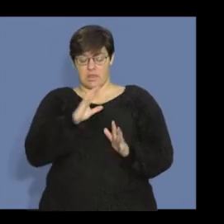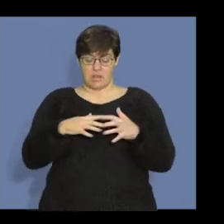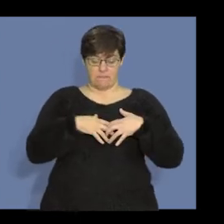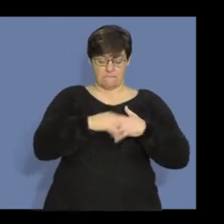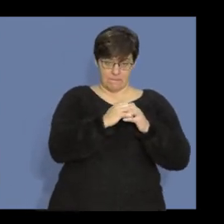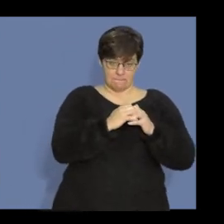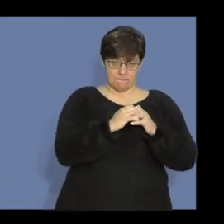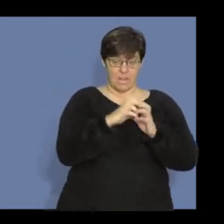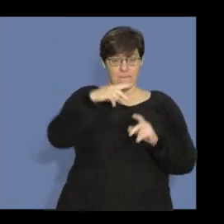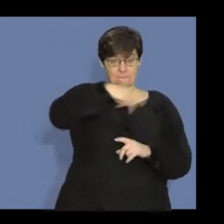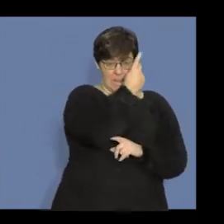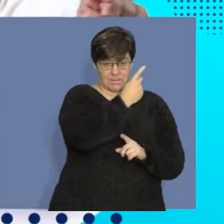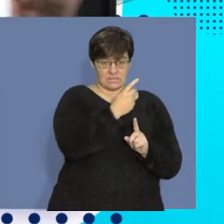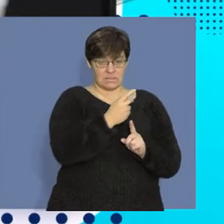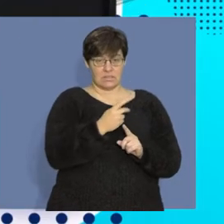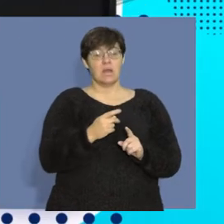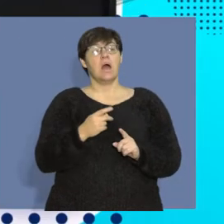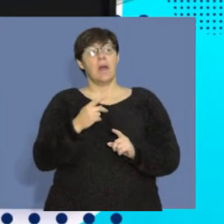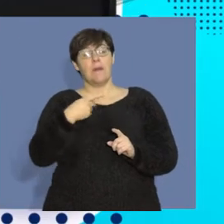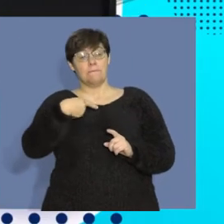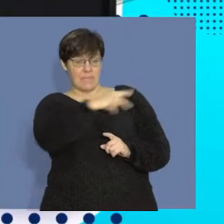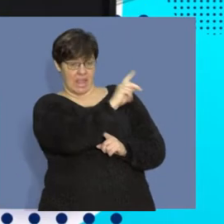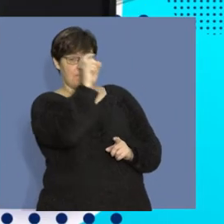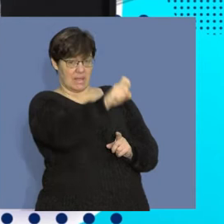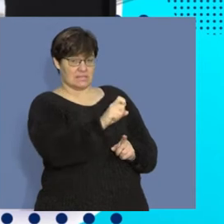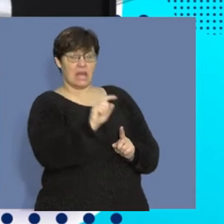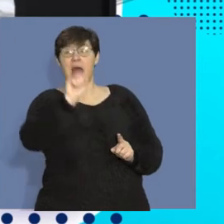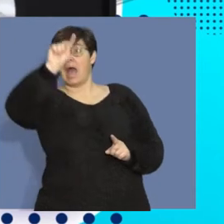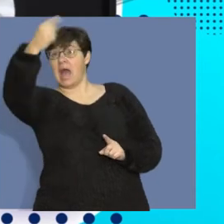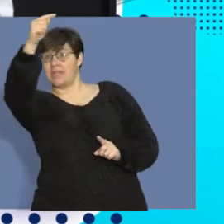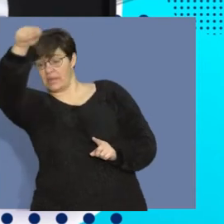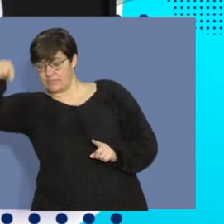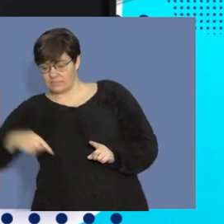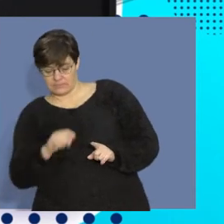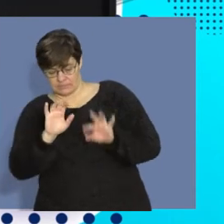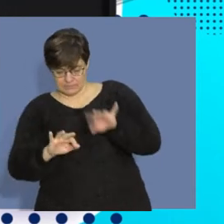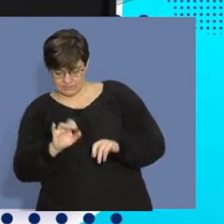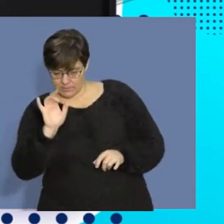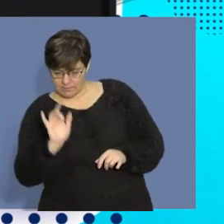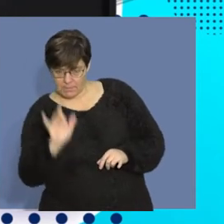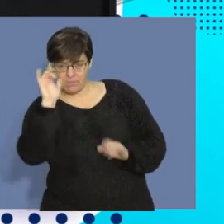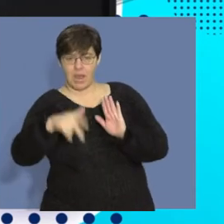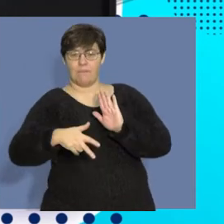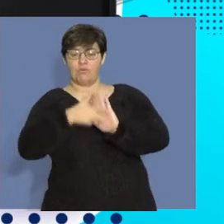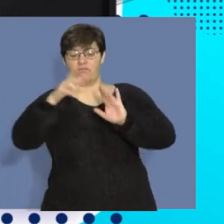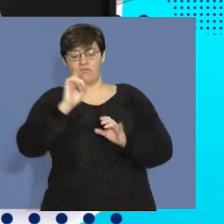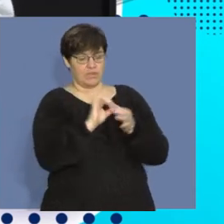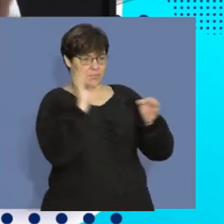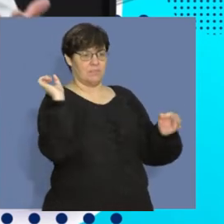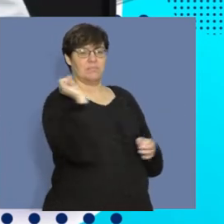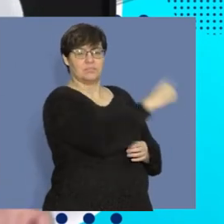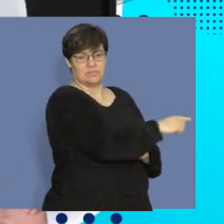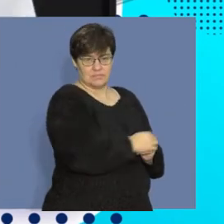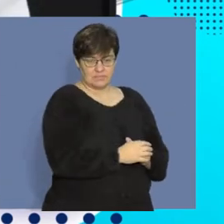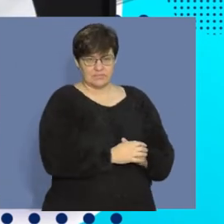sets up the electronic payment, allocates the payment, and another person then releases it. You could also have,